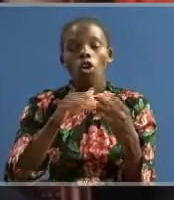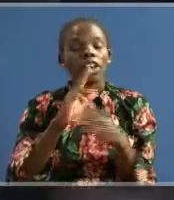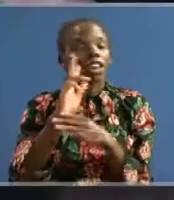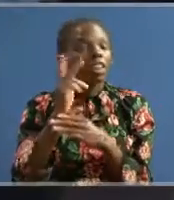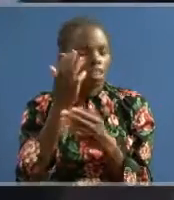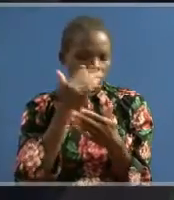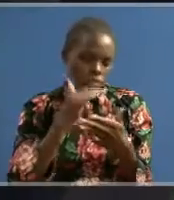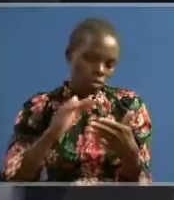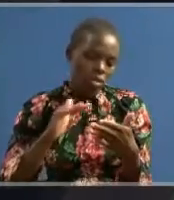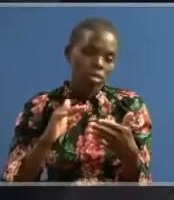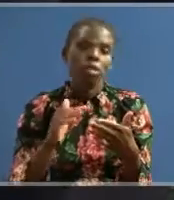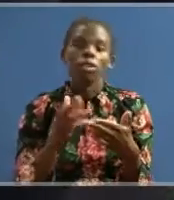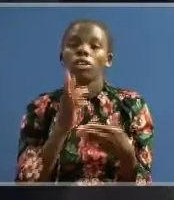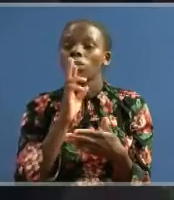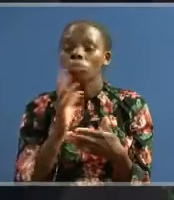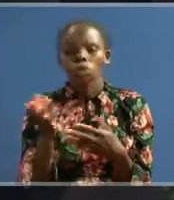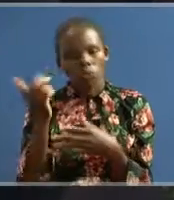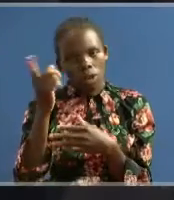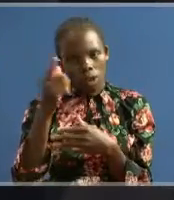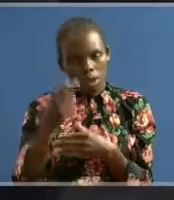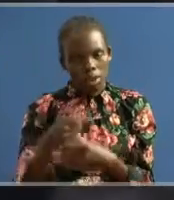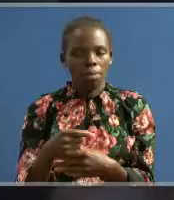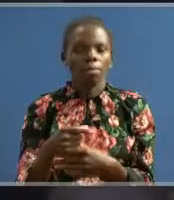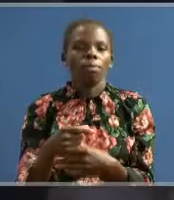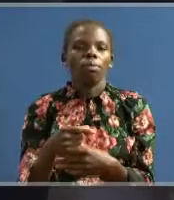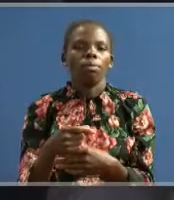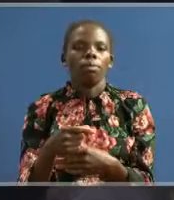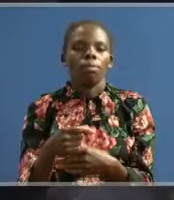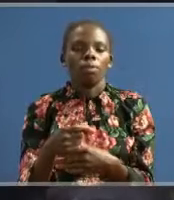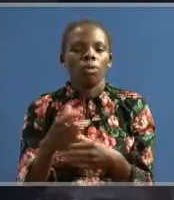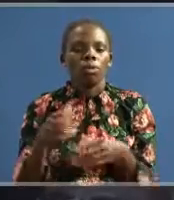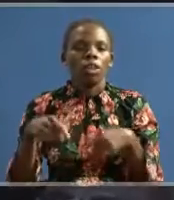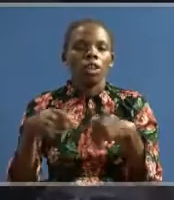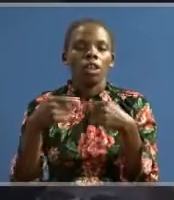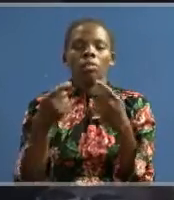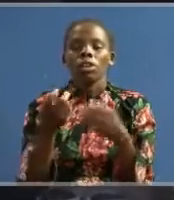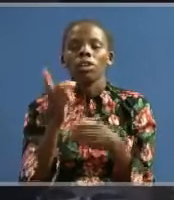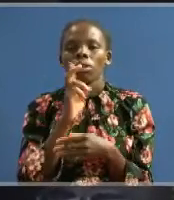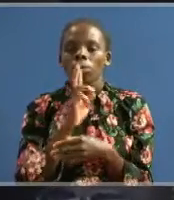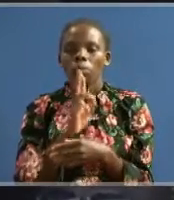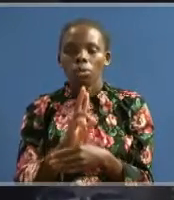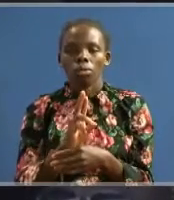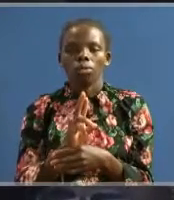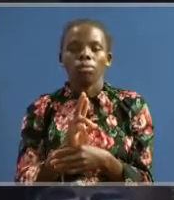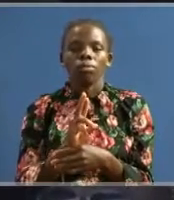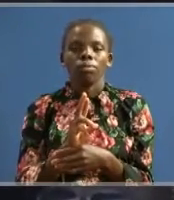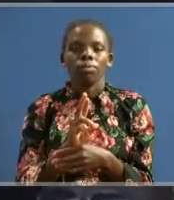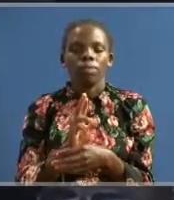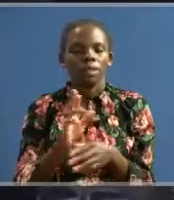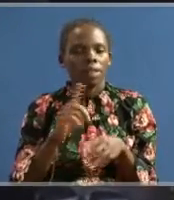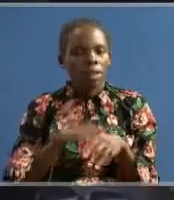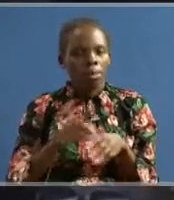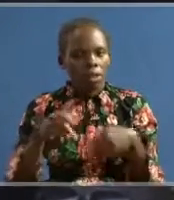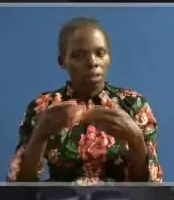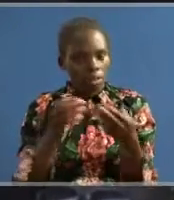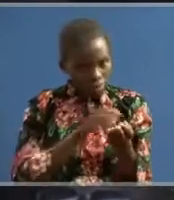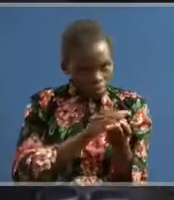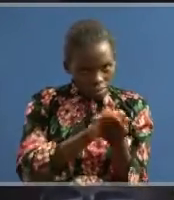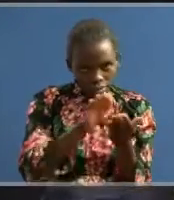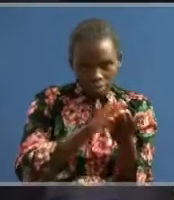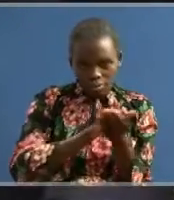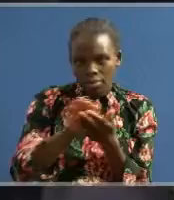read. Report itakuja. Na tutapewa hiyo report. Tukishapewa